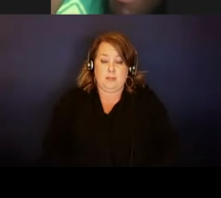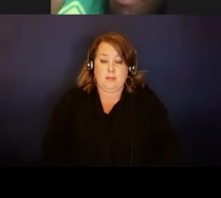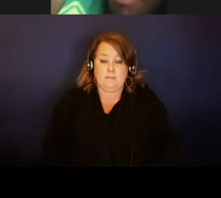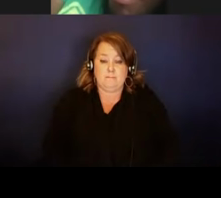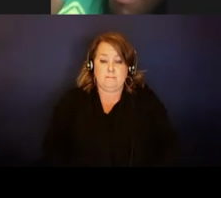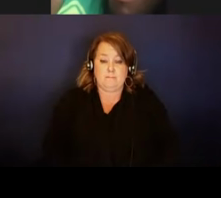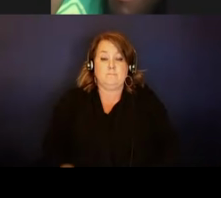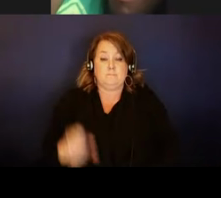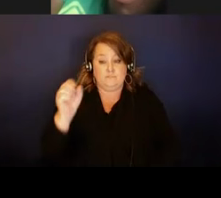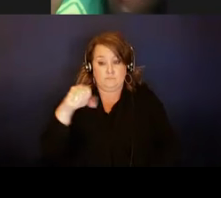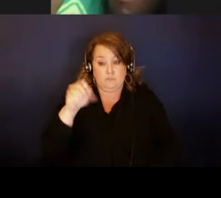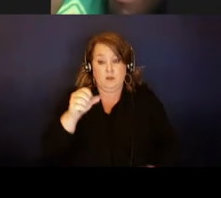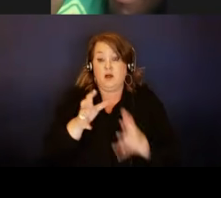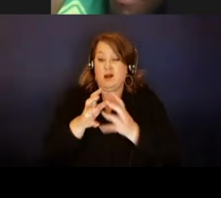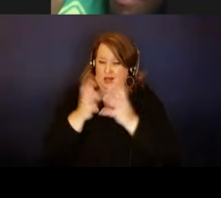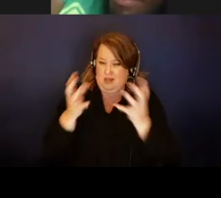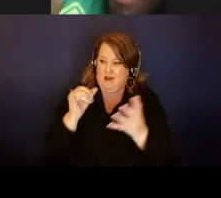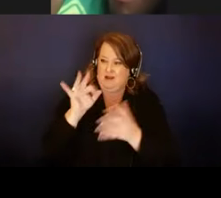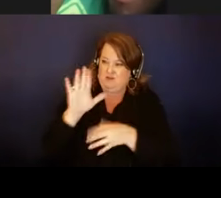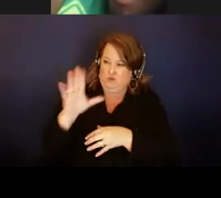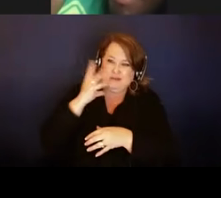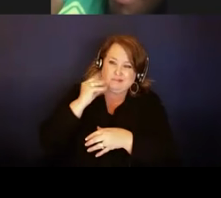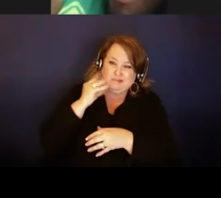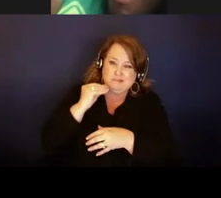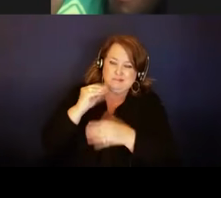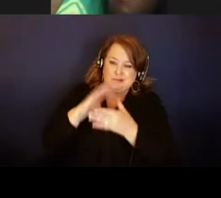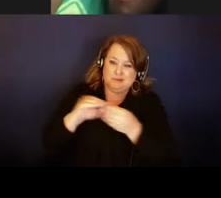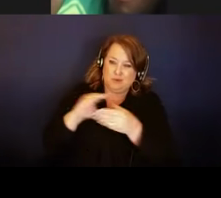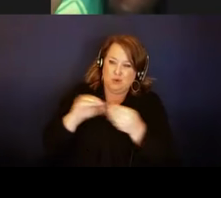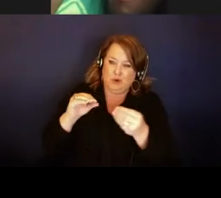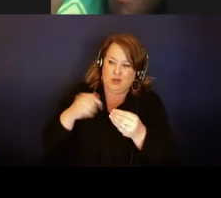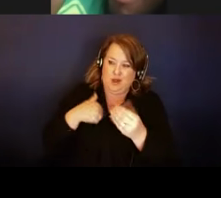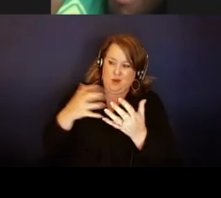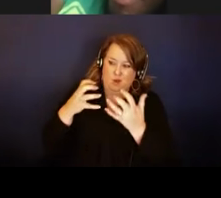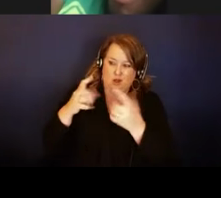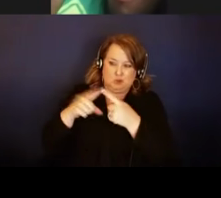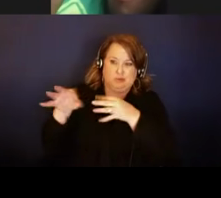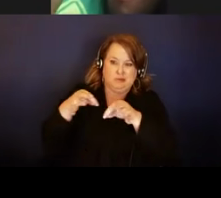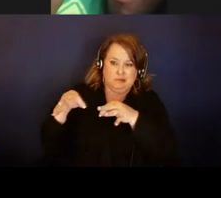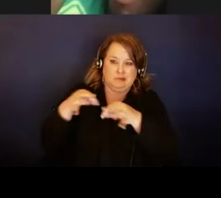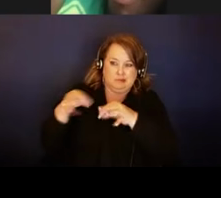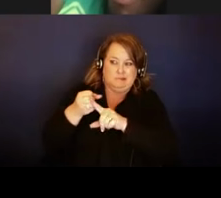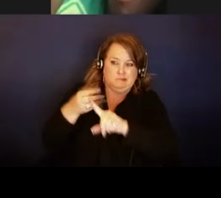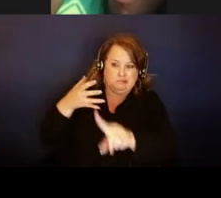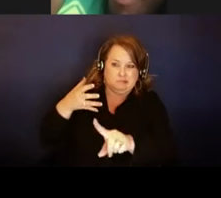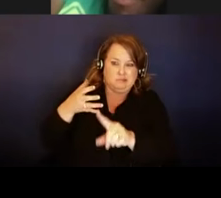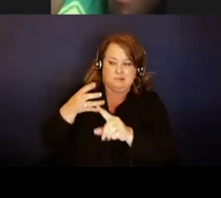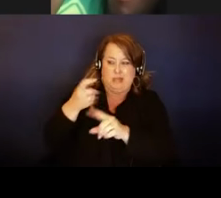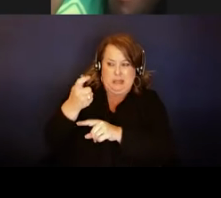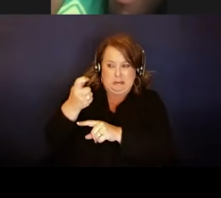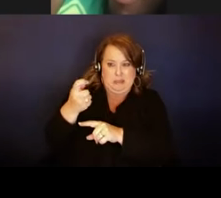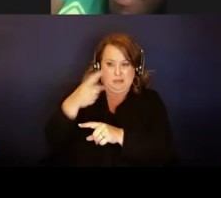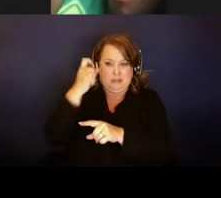So there was a lot in what you just shared there, Tracy. So I think I want to try to unpack it a little bit because I think there were some really, really strong